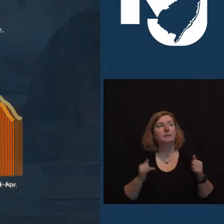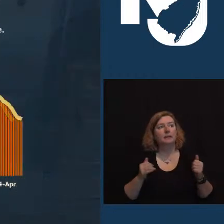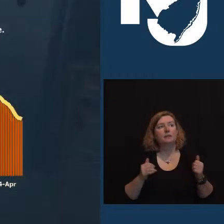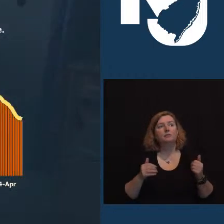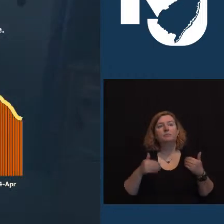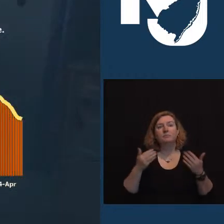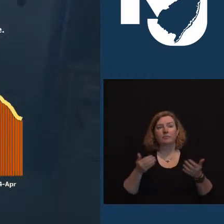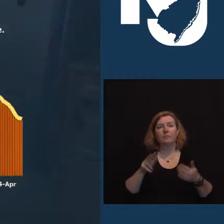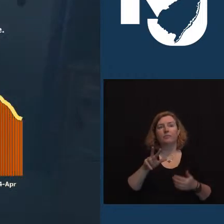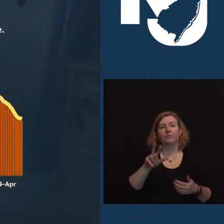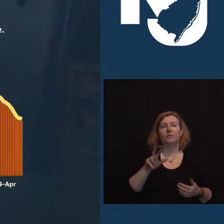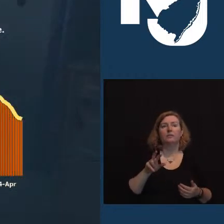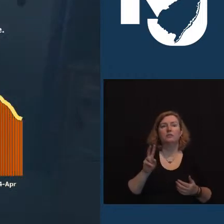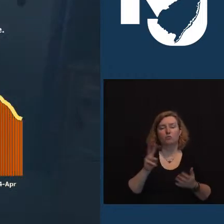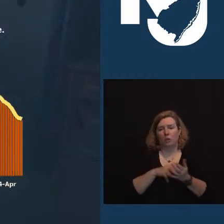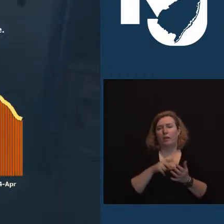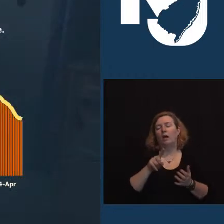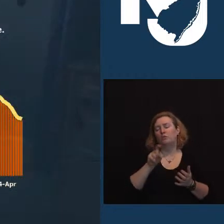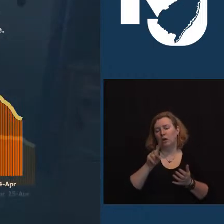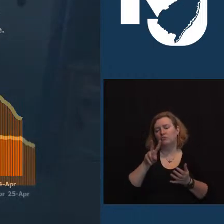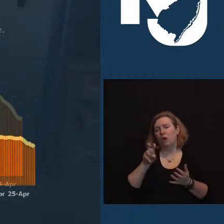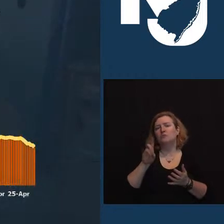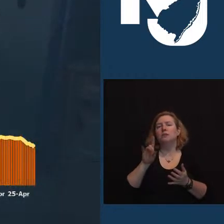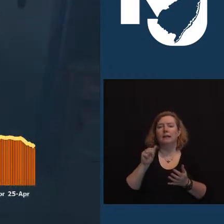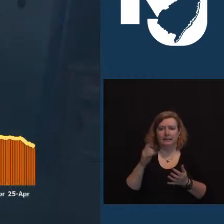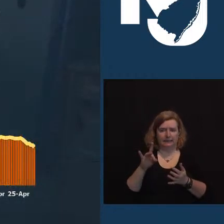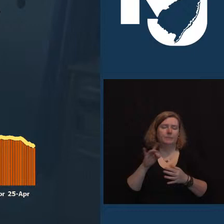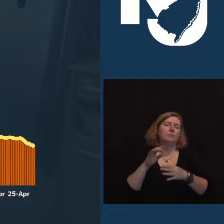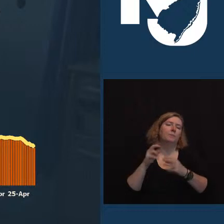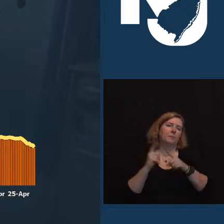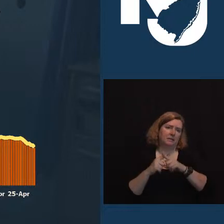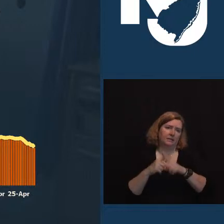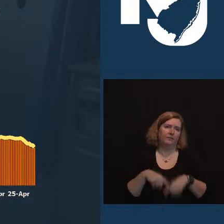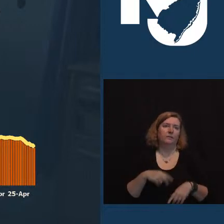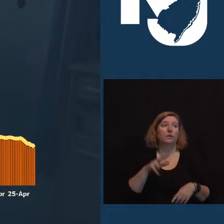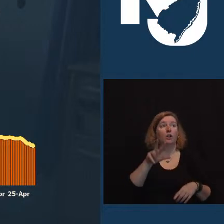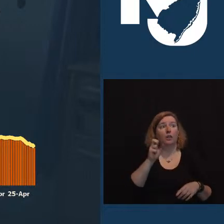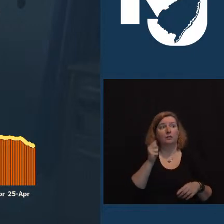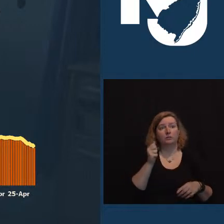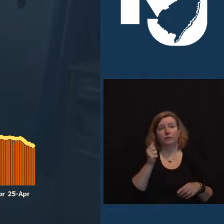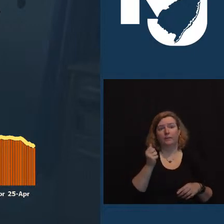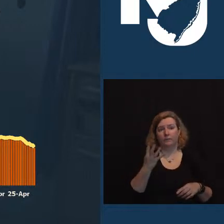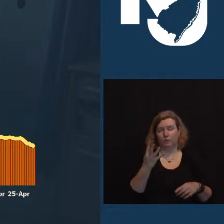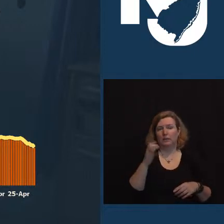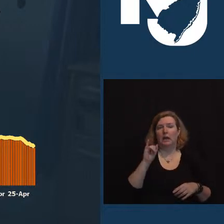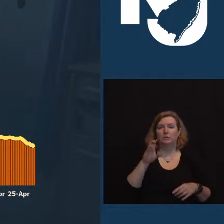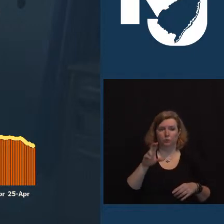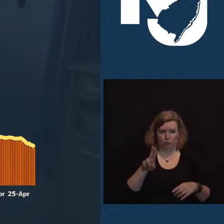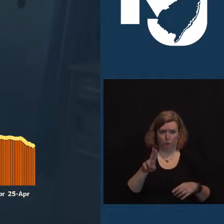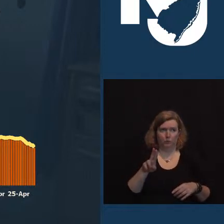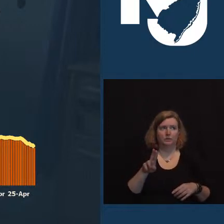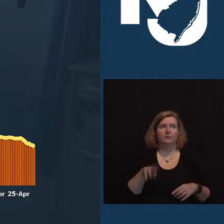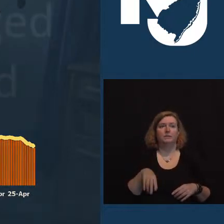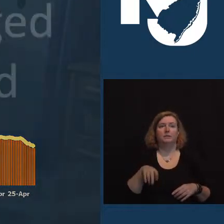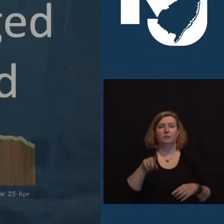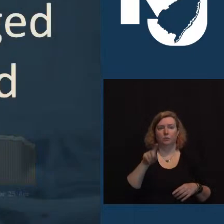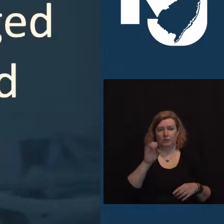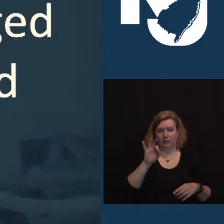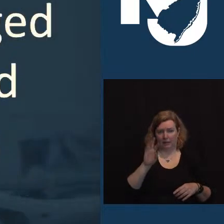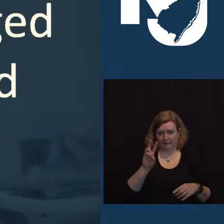ICU count is down to 314, and the number of ventilators in use is also down to 196. We